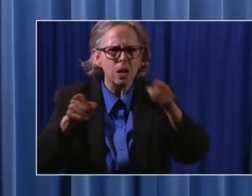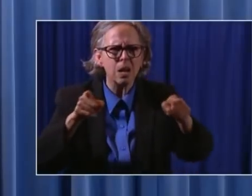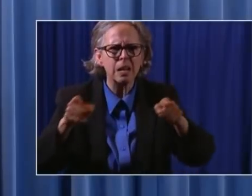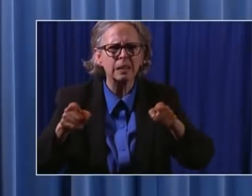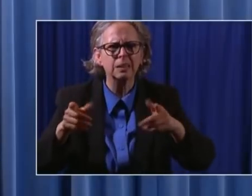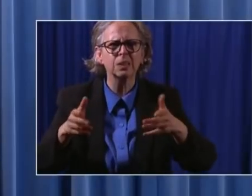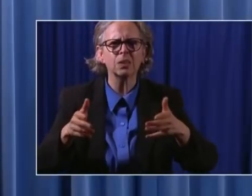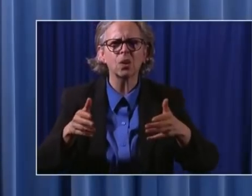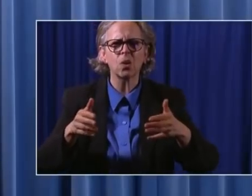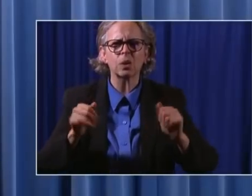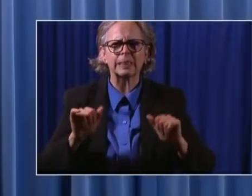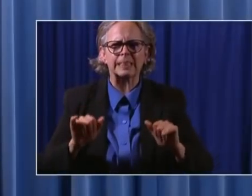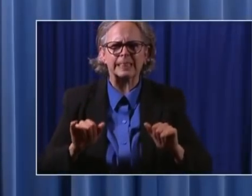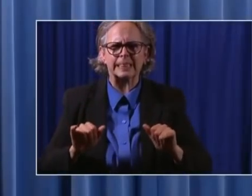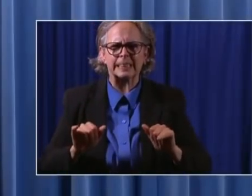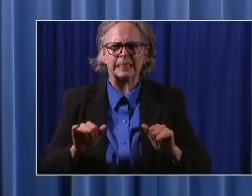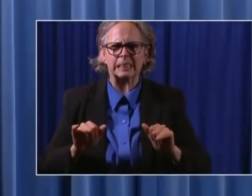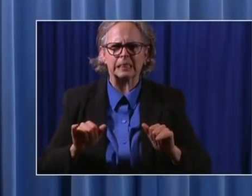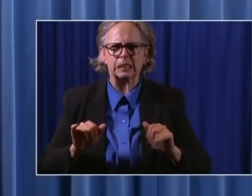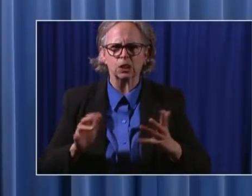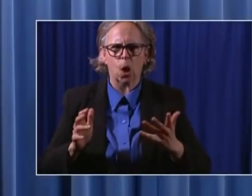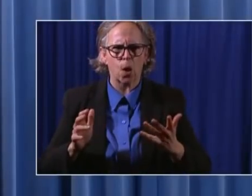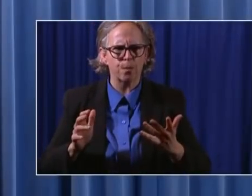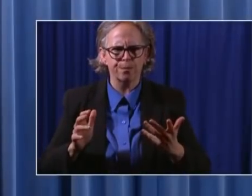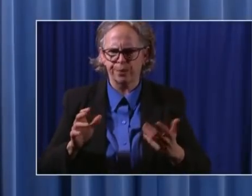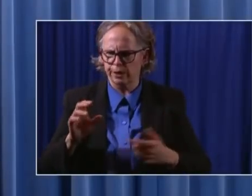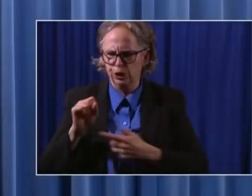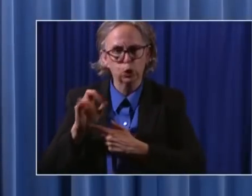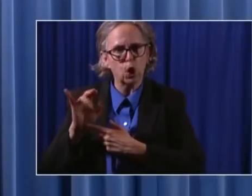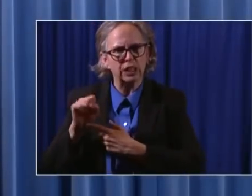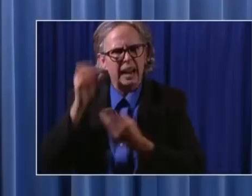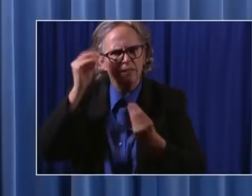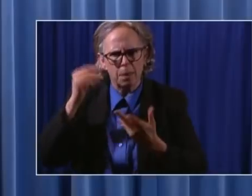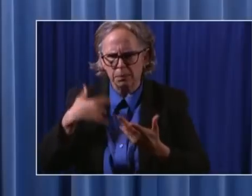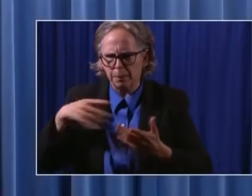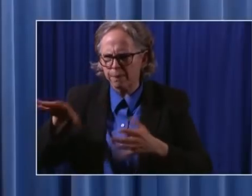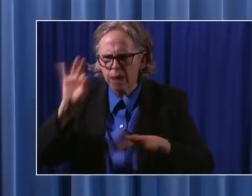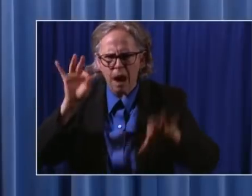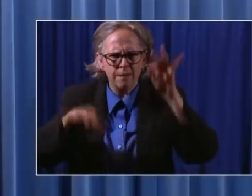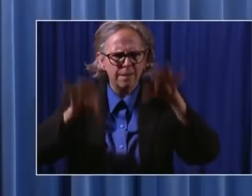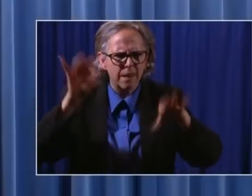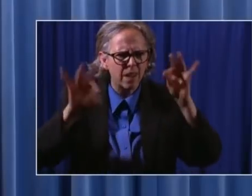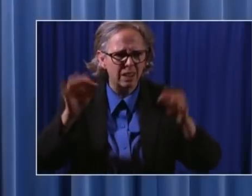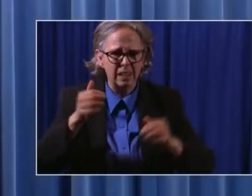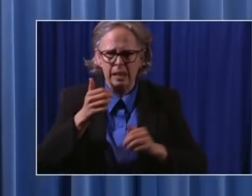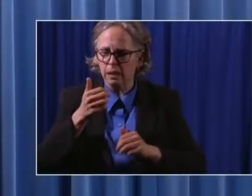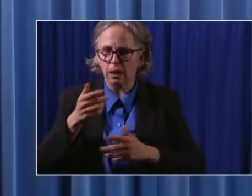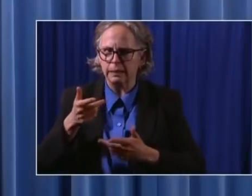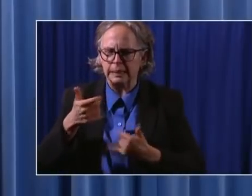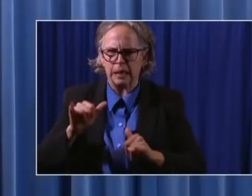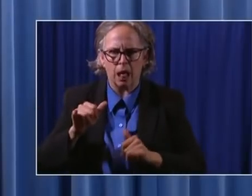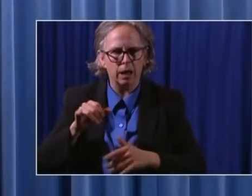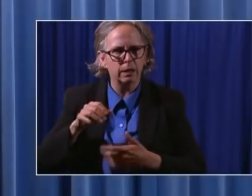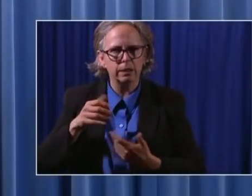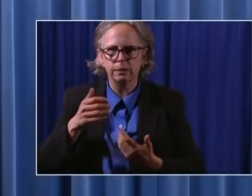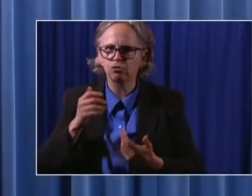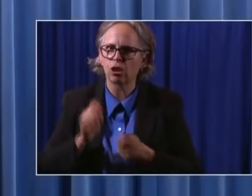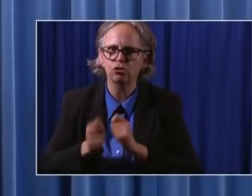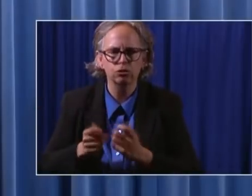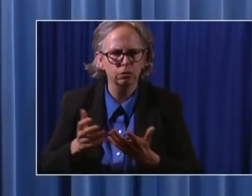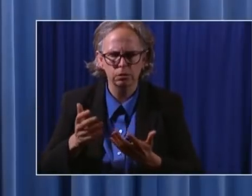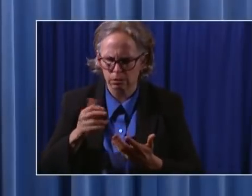kinds of different sources, and it's a constantly changing and it's a moving target. Are any of those